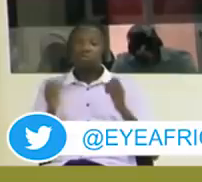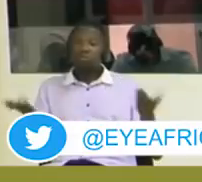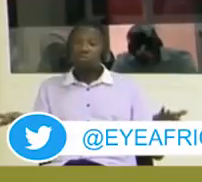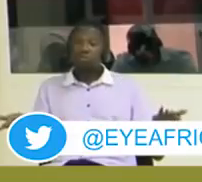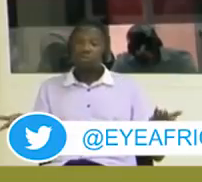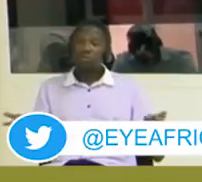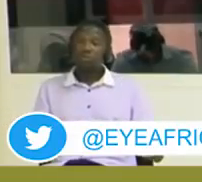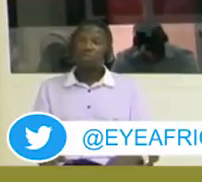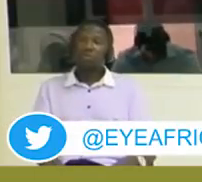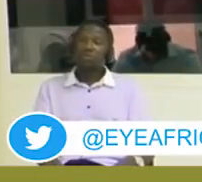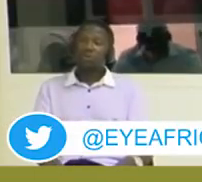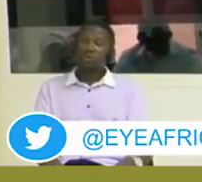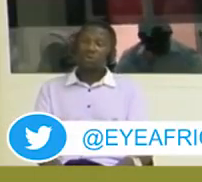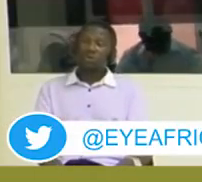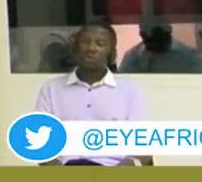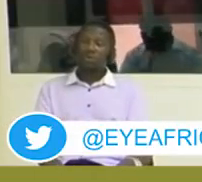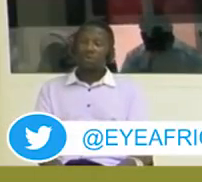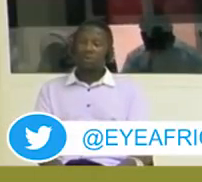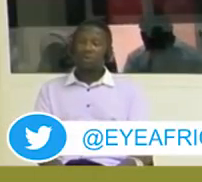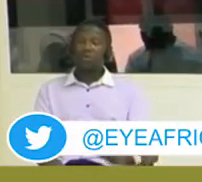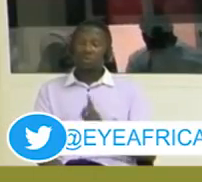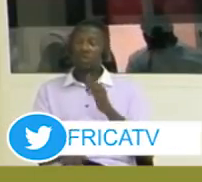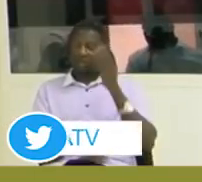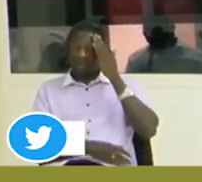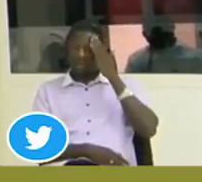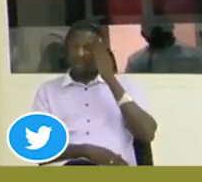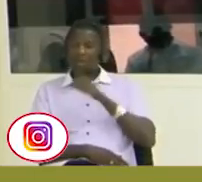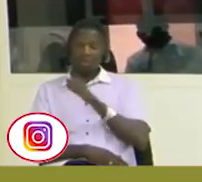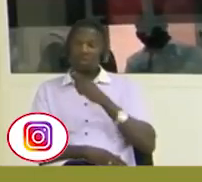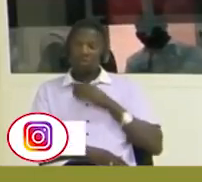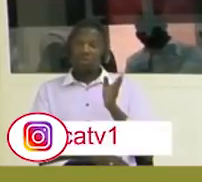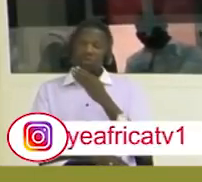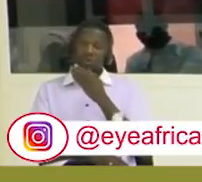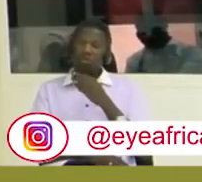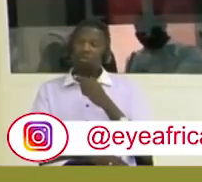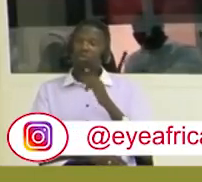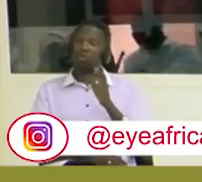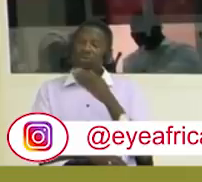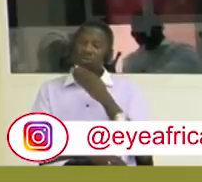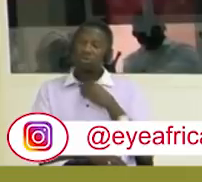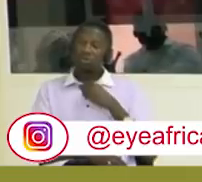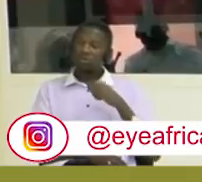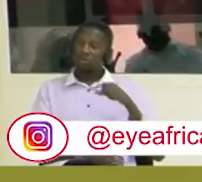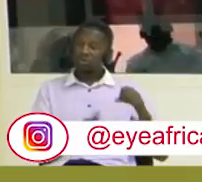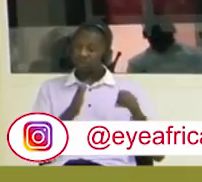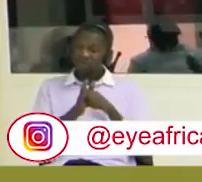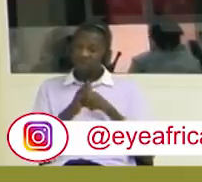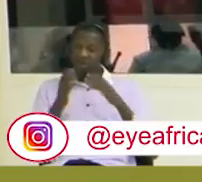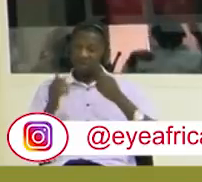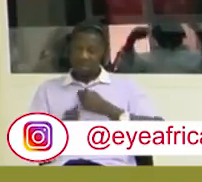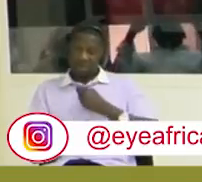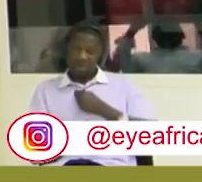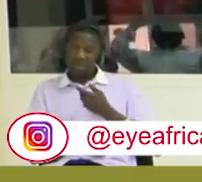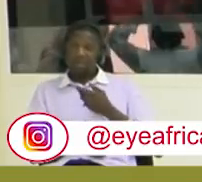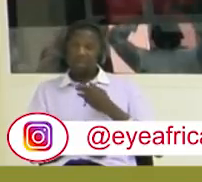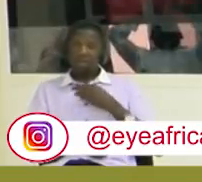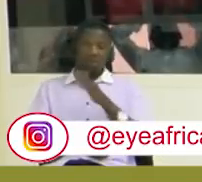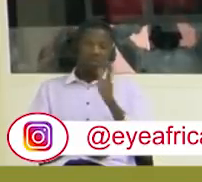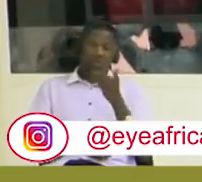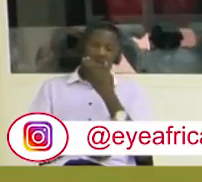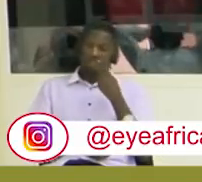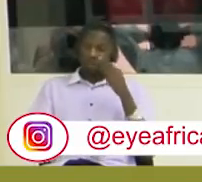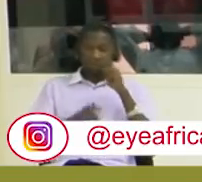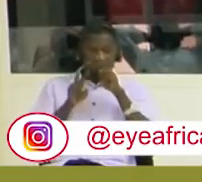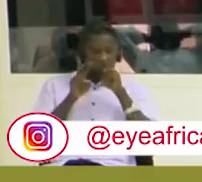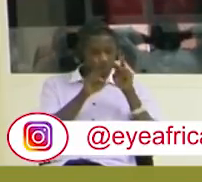Sir, as far as I know, they were not going to go to neutralize a threat. They were going to observe